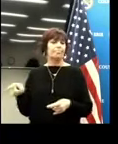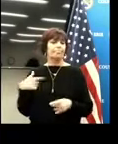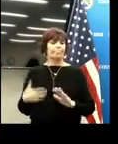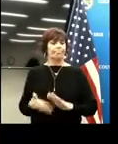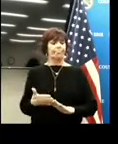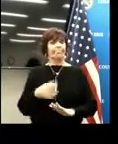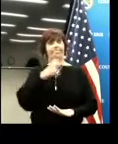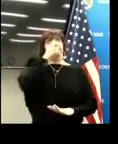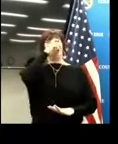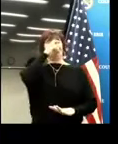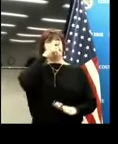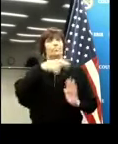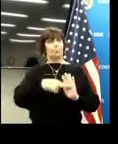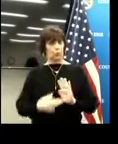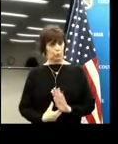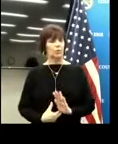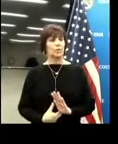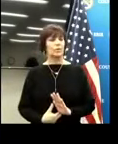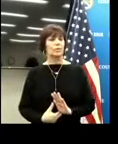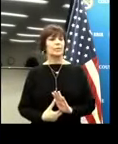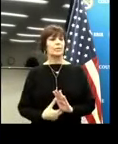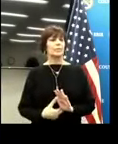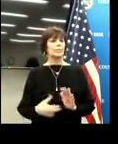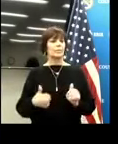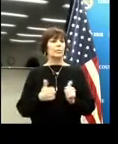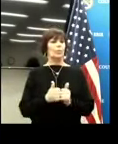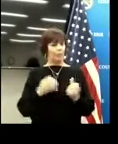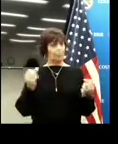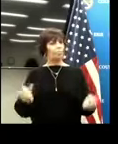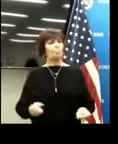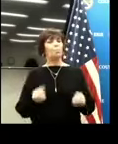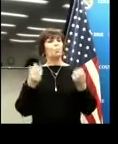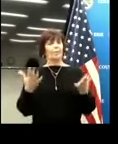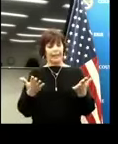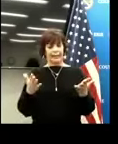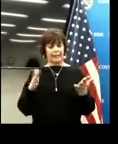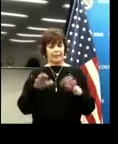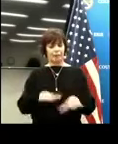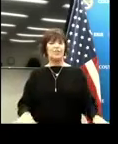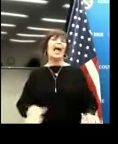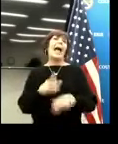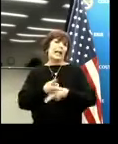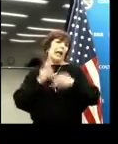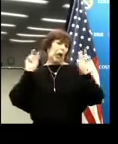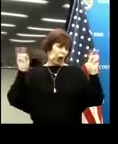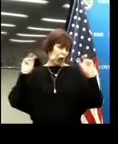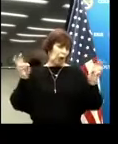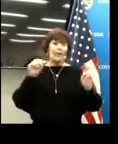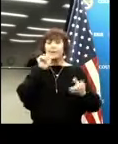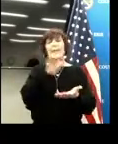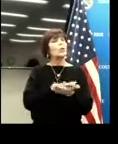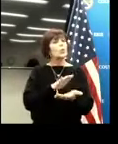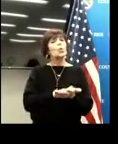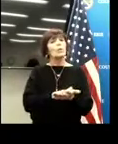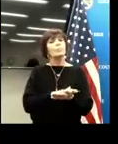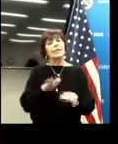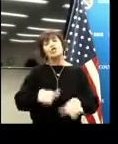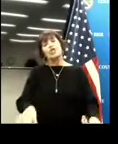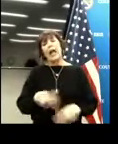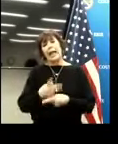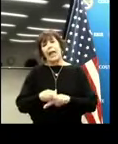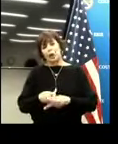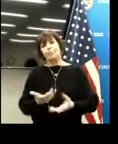under stringent guidelines with regards to providing the child care, so to speak. They're not schools. They're basically child